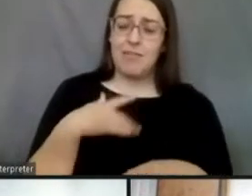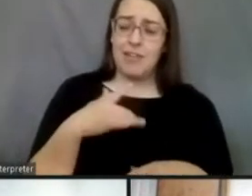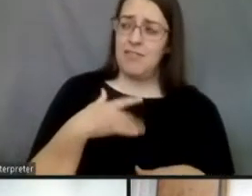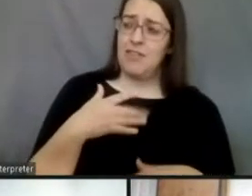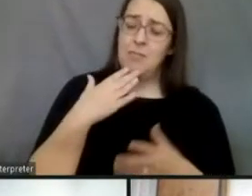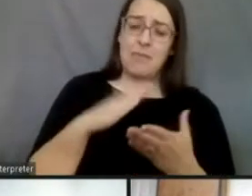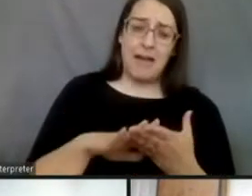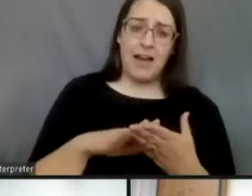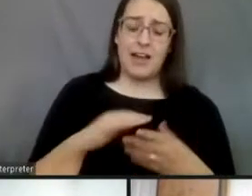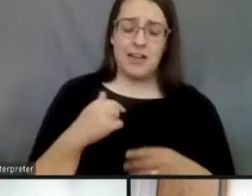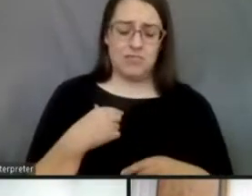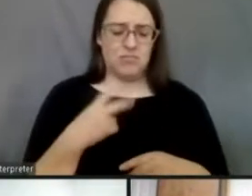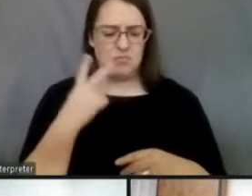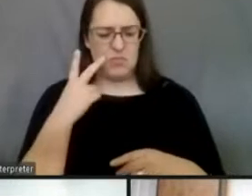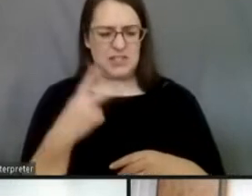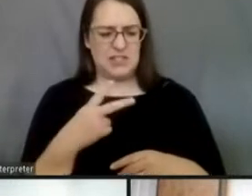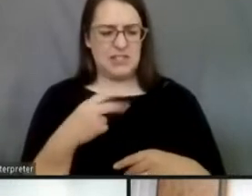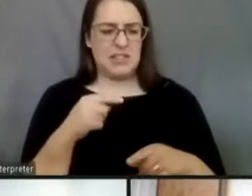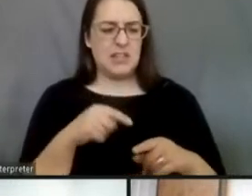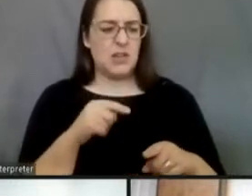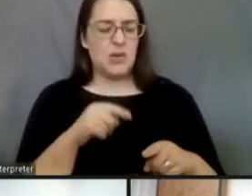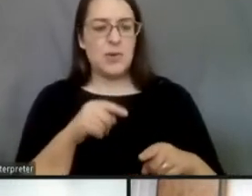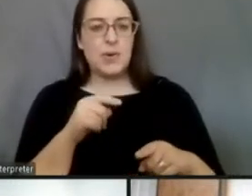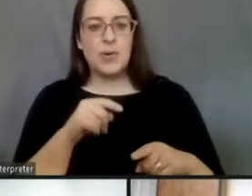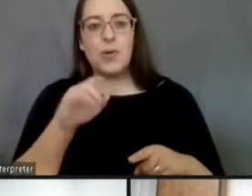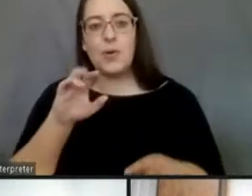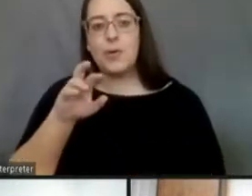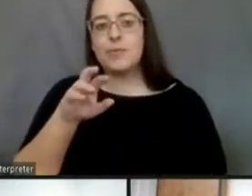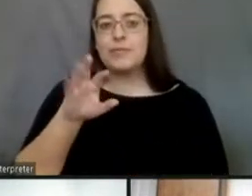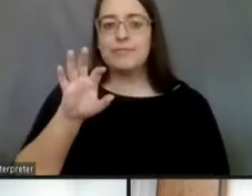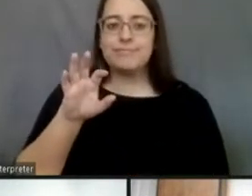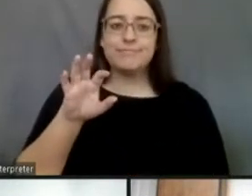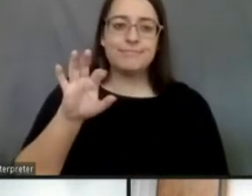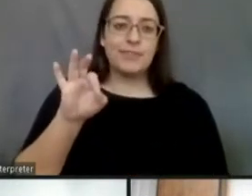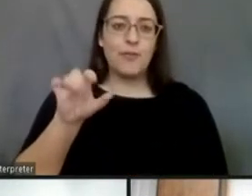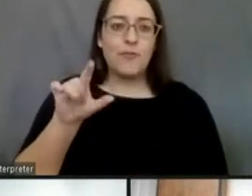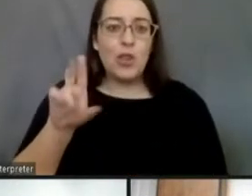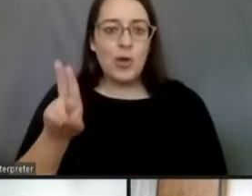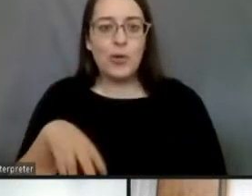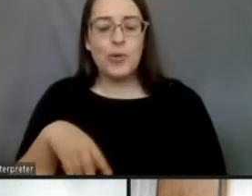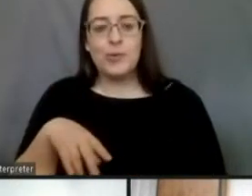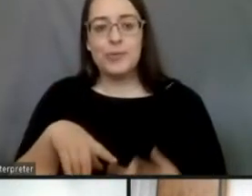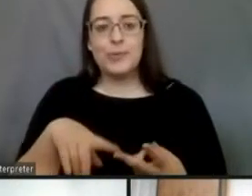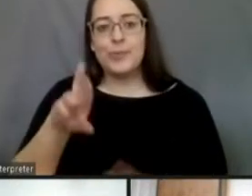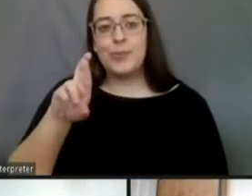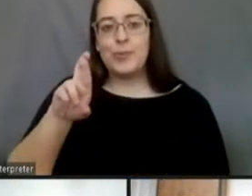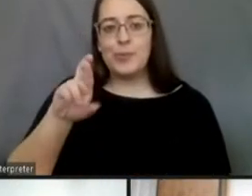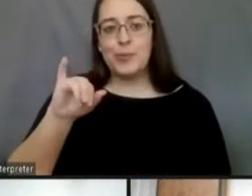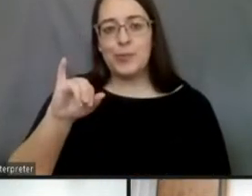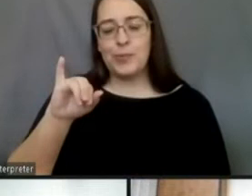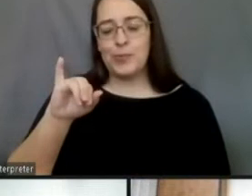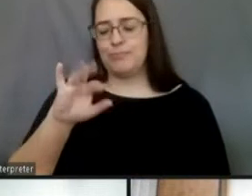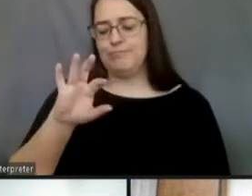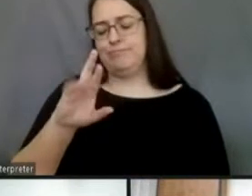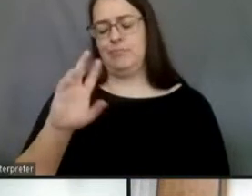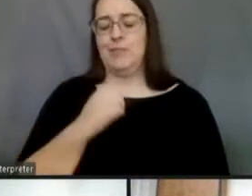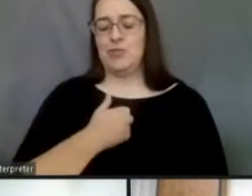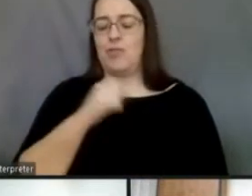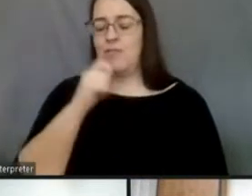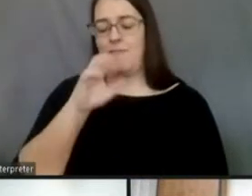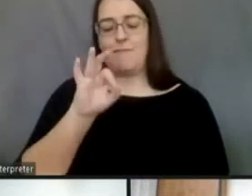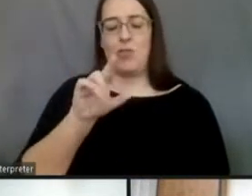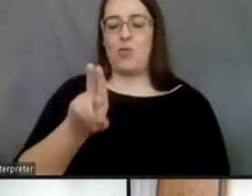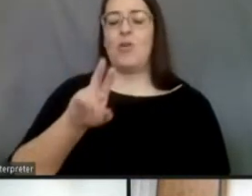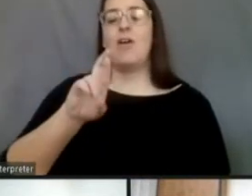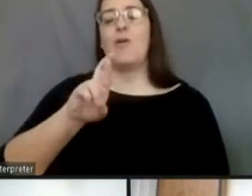we're starting to see the rise of the old suspects, rhinovirus, some of the old traditional coronaviruses. These are the viruses we normally see this time of